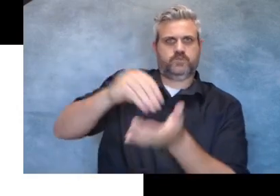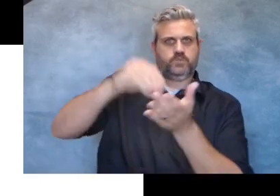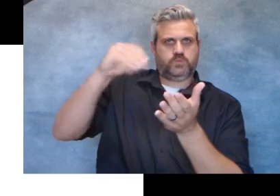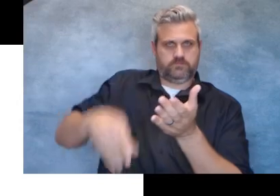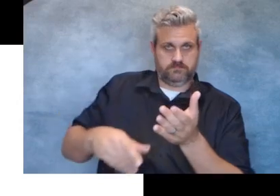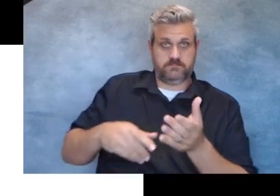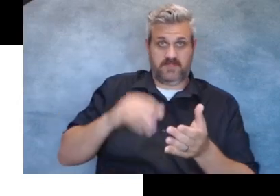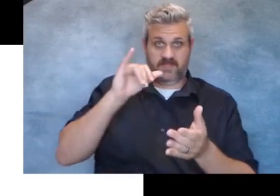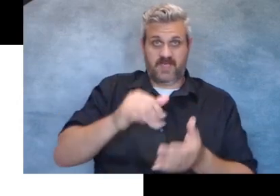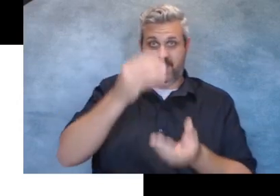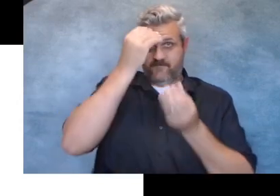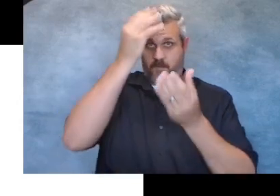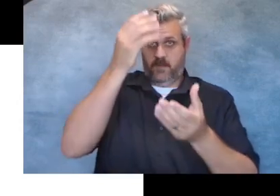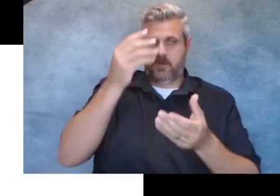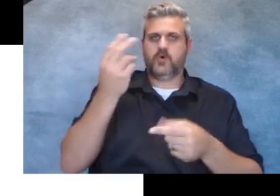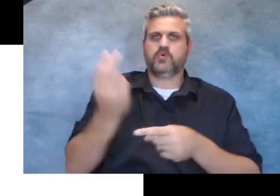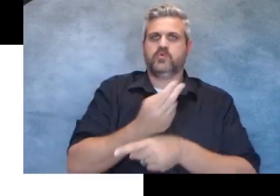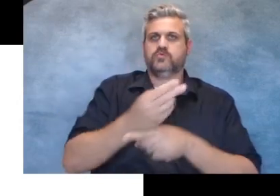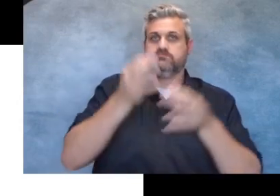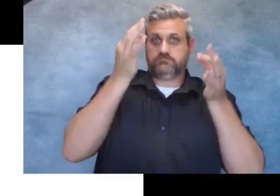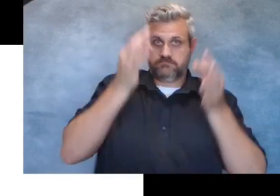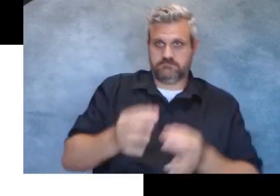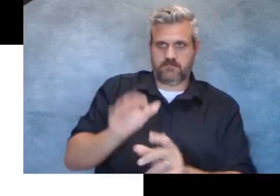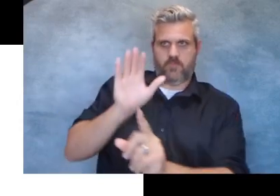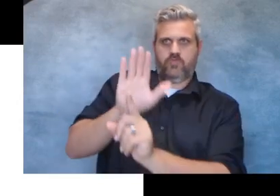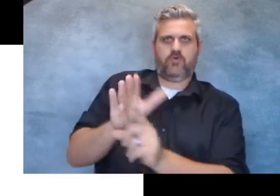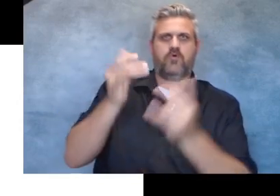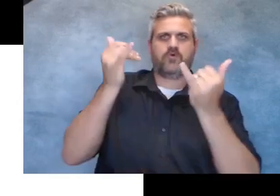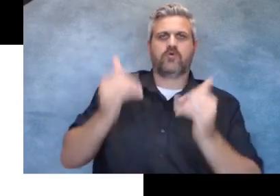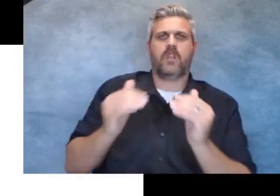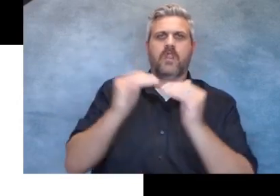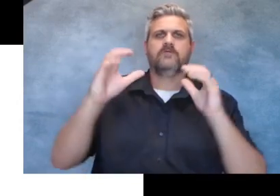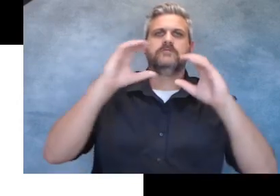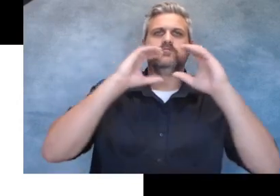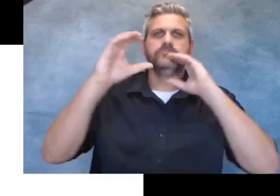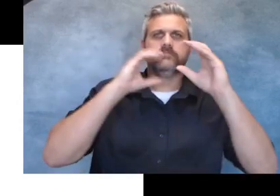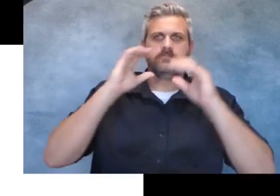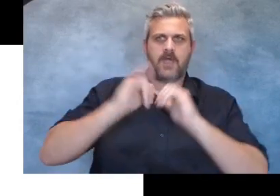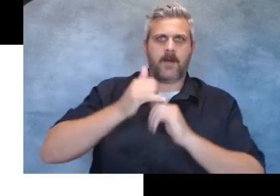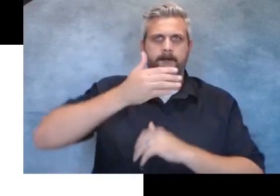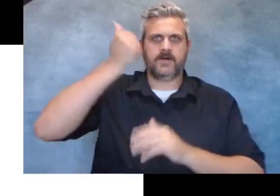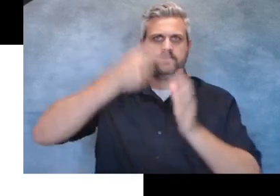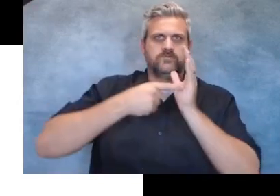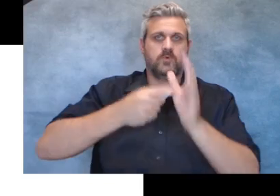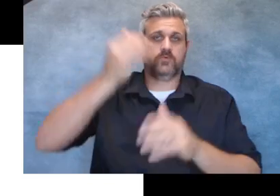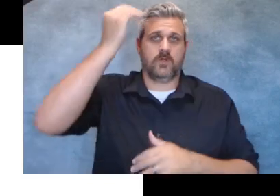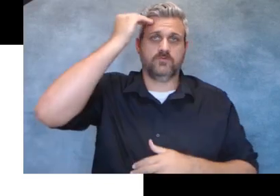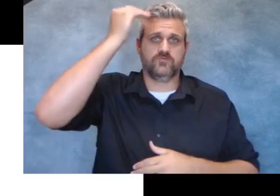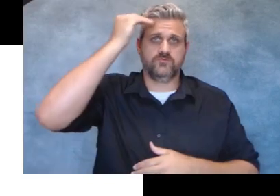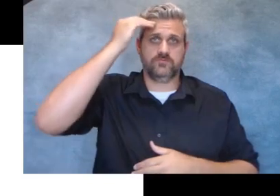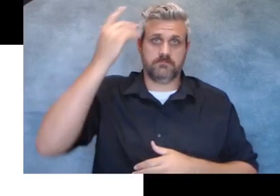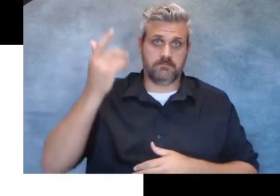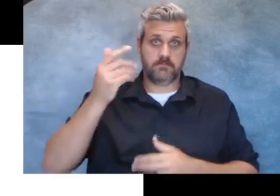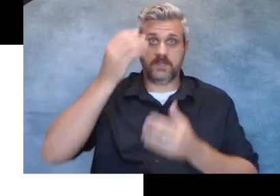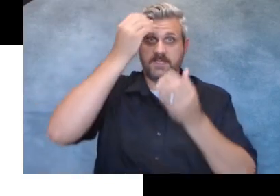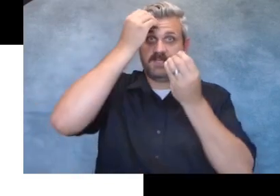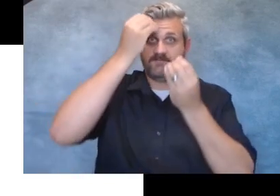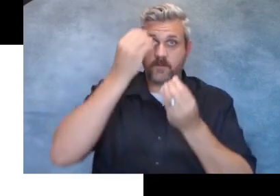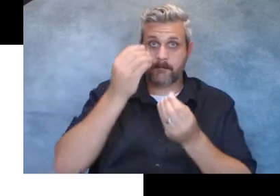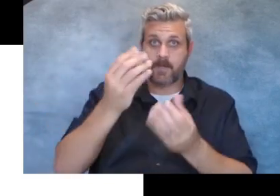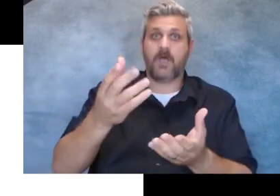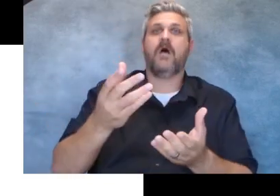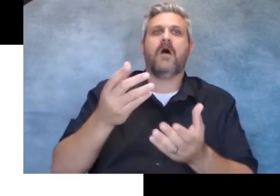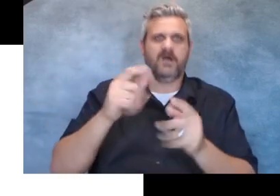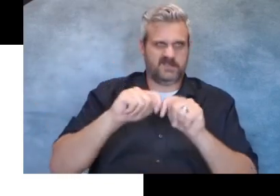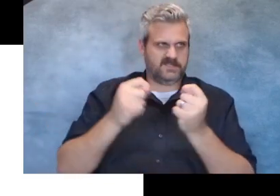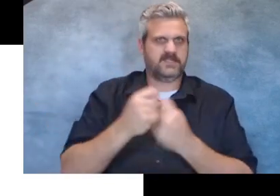this information to determine the student's current levels of communication and how best they can show their knowledge. Information provided